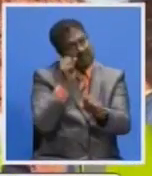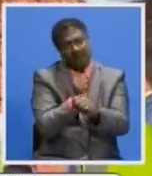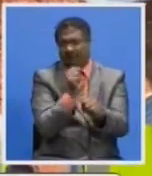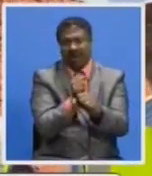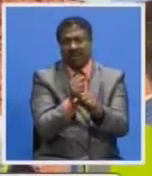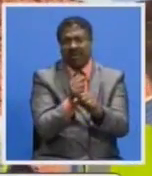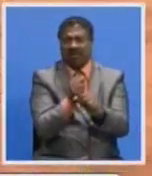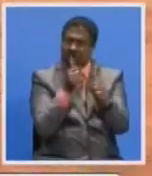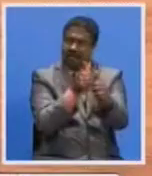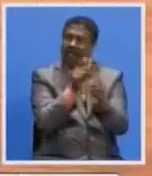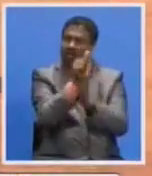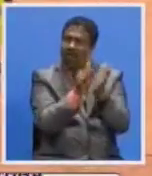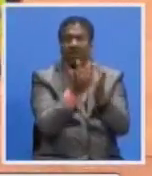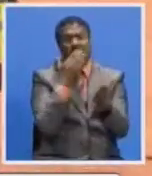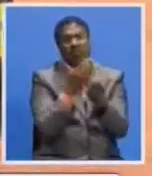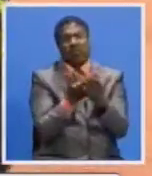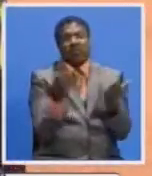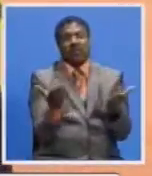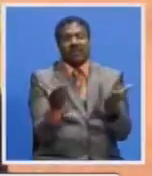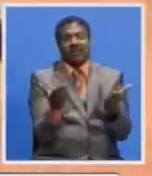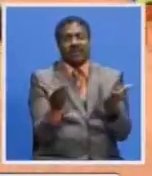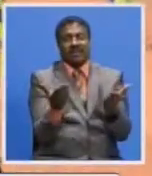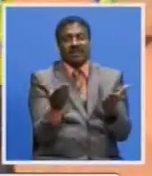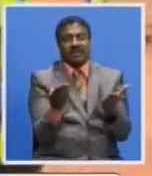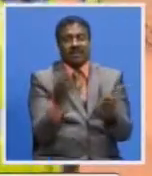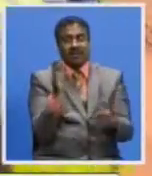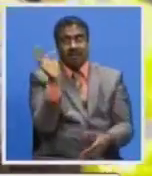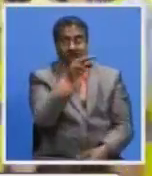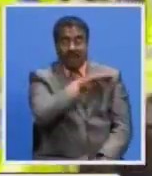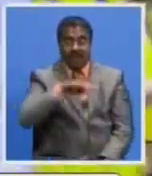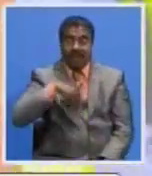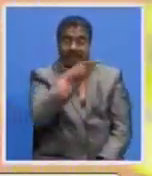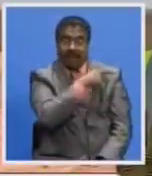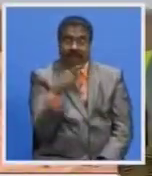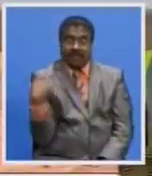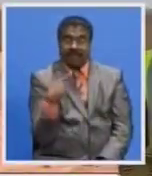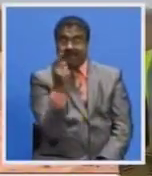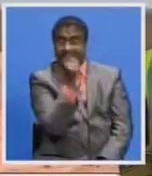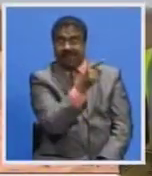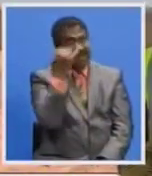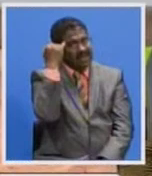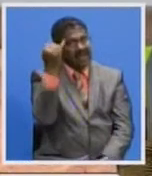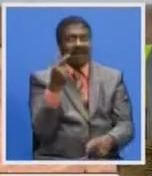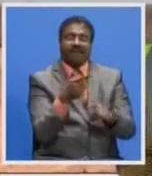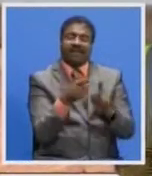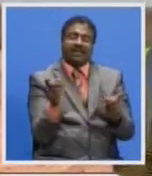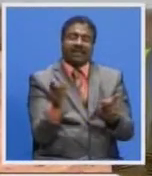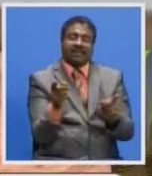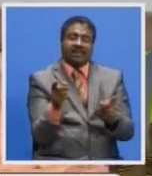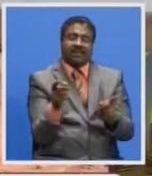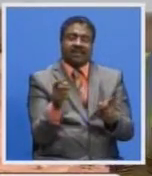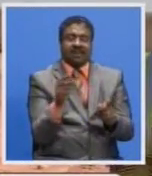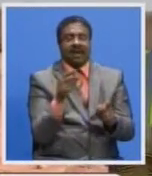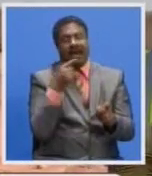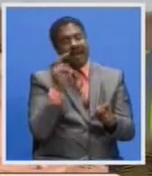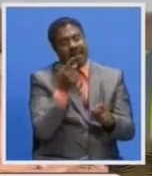our country? But the area member of parliament has a different view on the matter. So it should be a win-win situation.